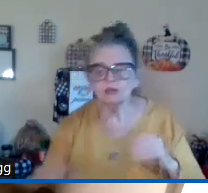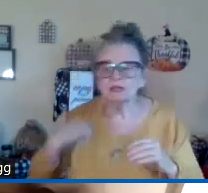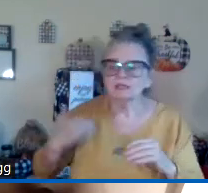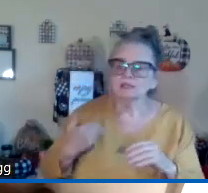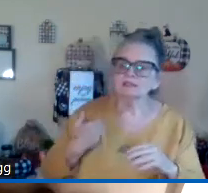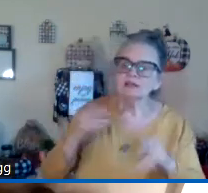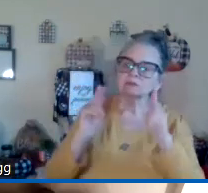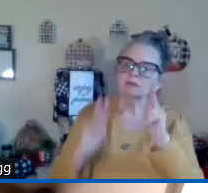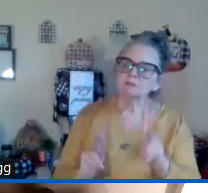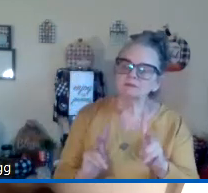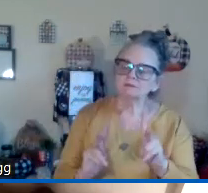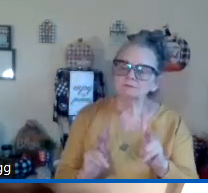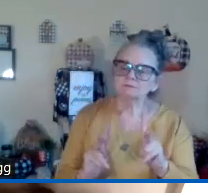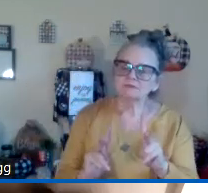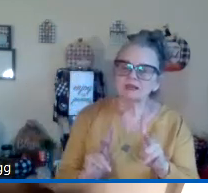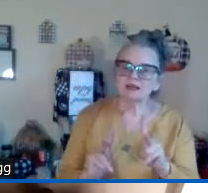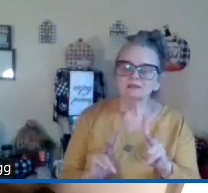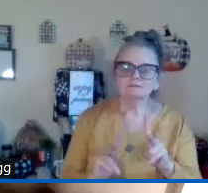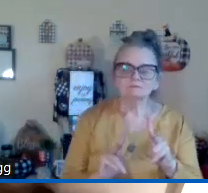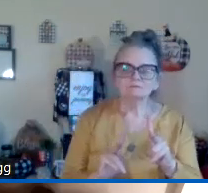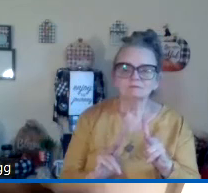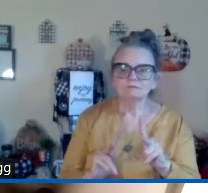You know, young people,